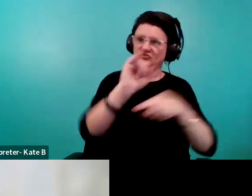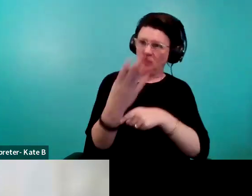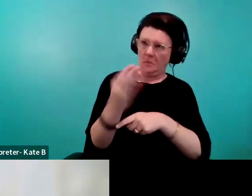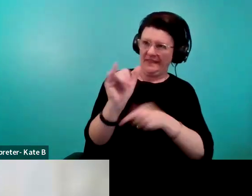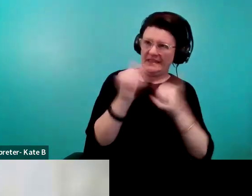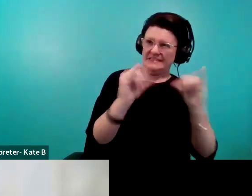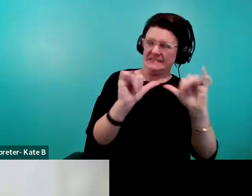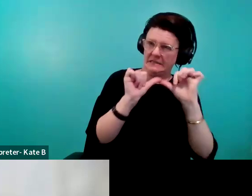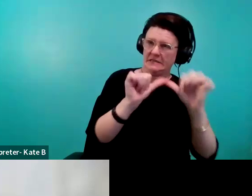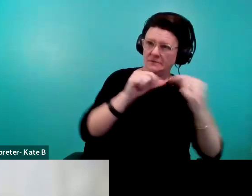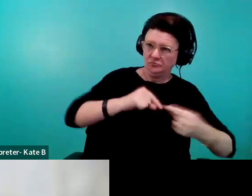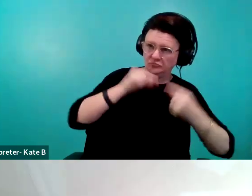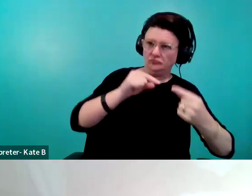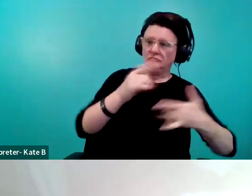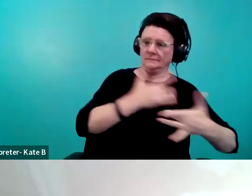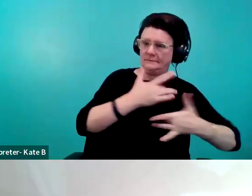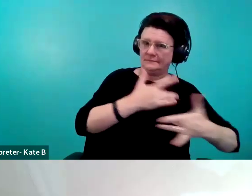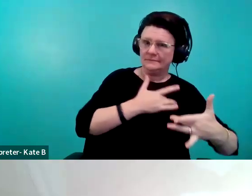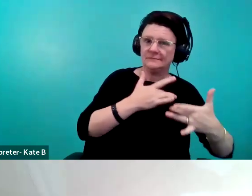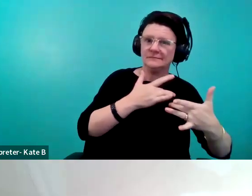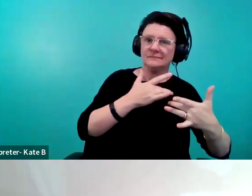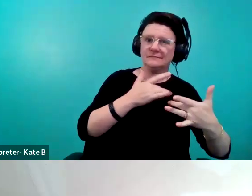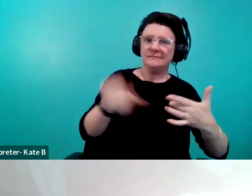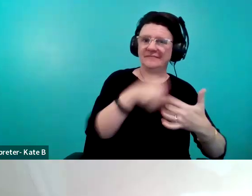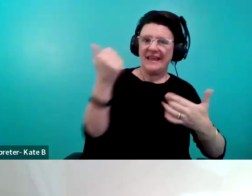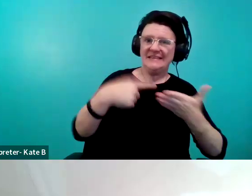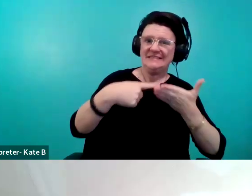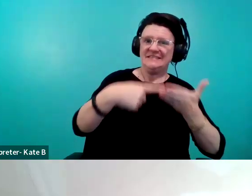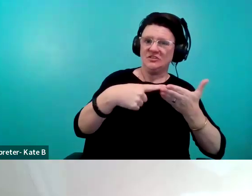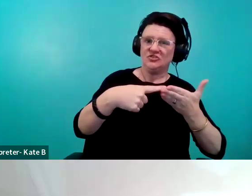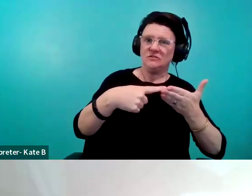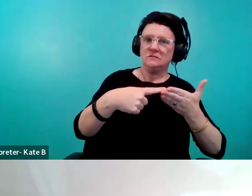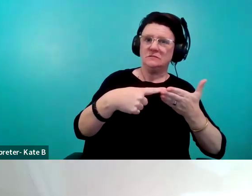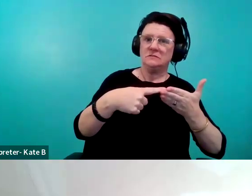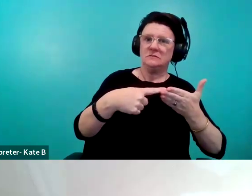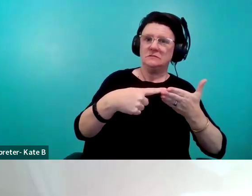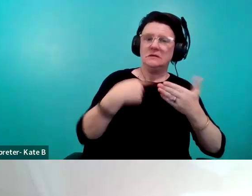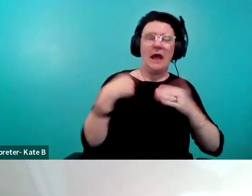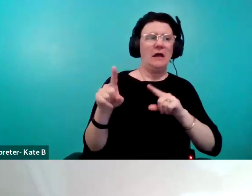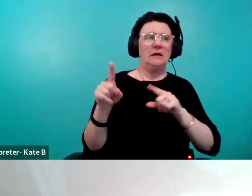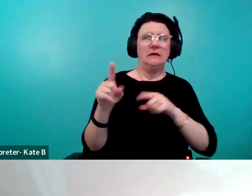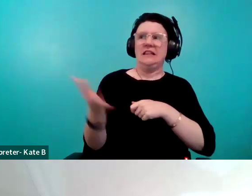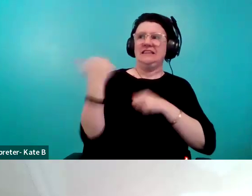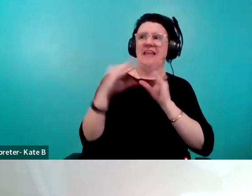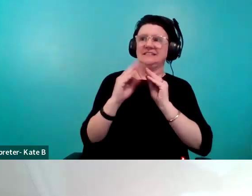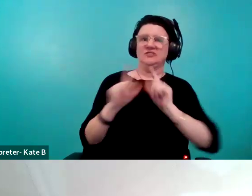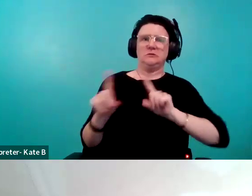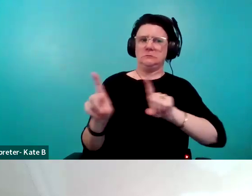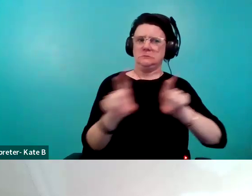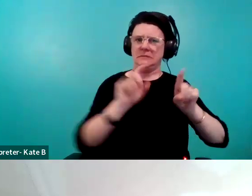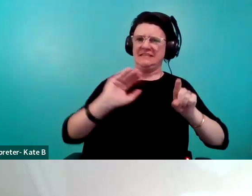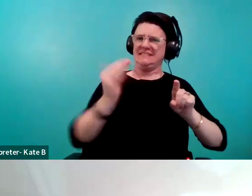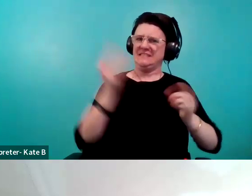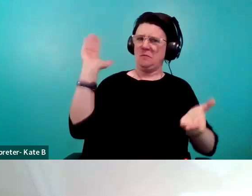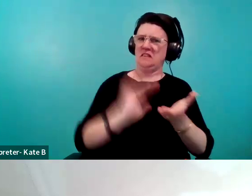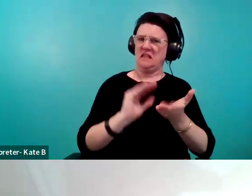an ongoing concern? Have there been any discussions? Because I felt like I was asking around about that last session and it just didn't seem to really be on